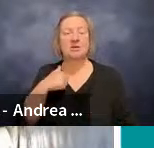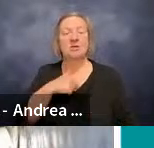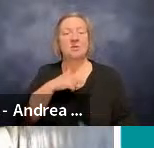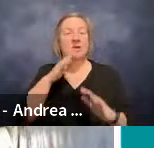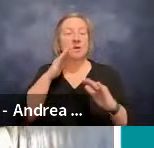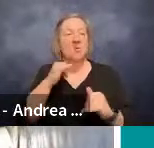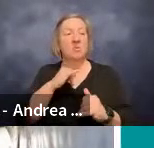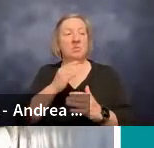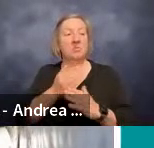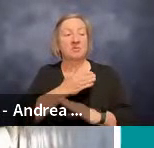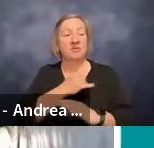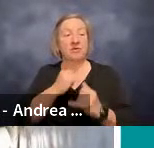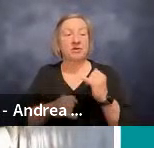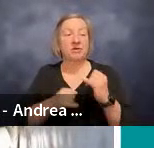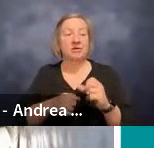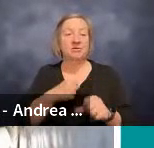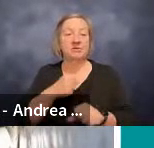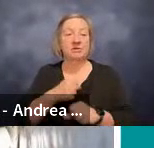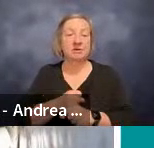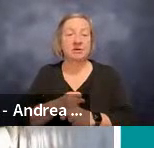to have a draft